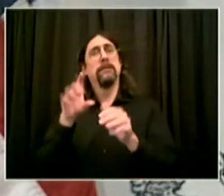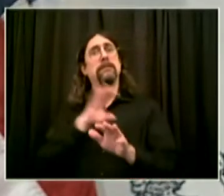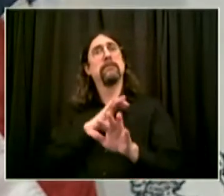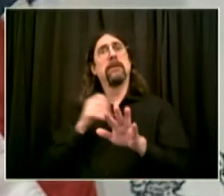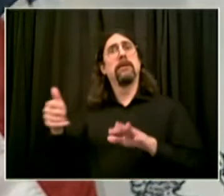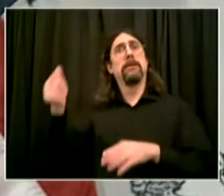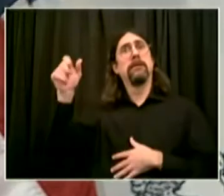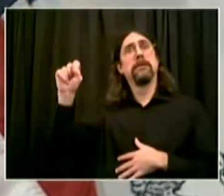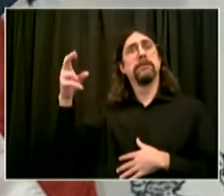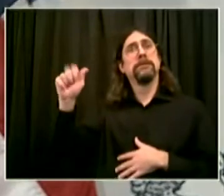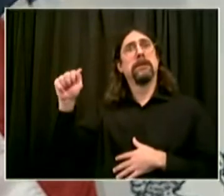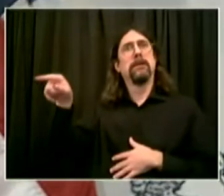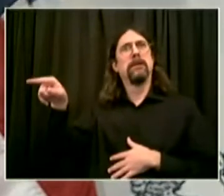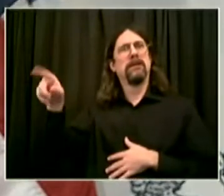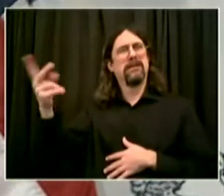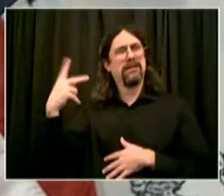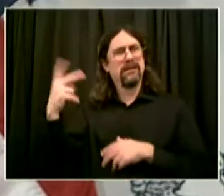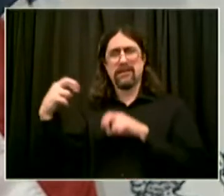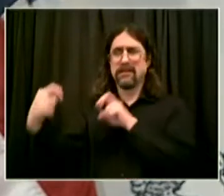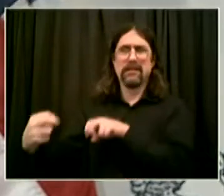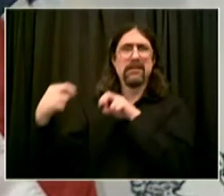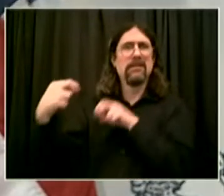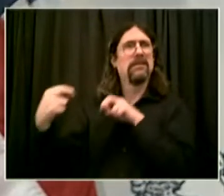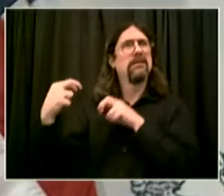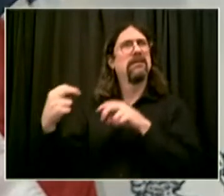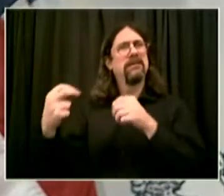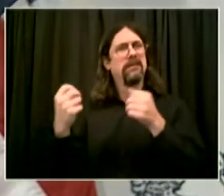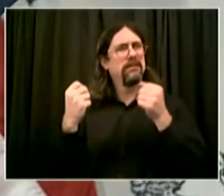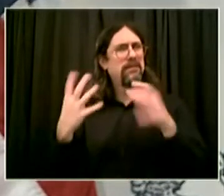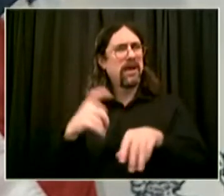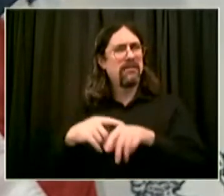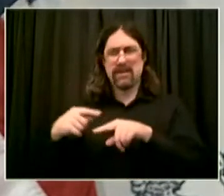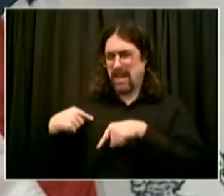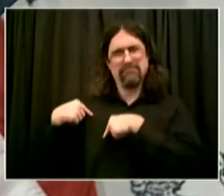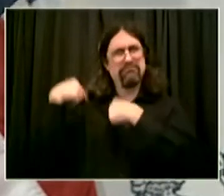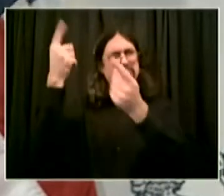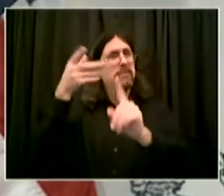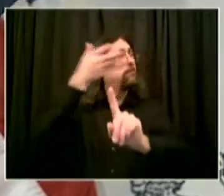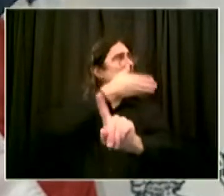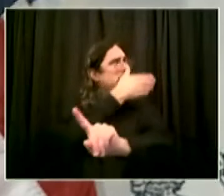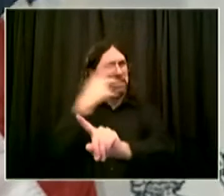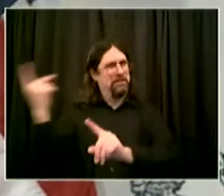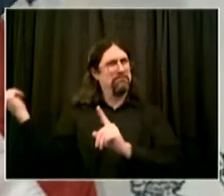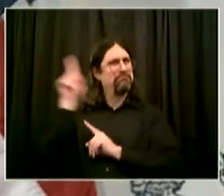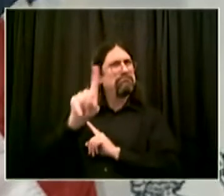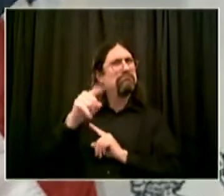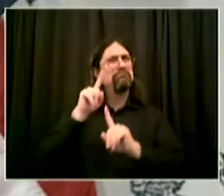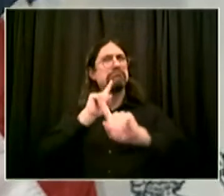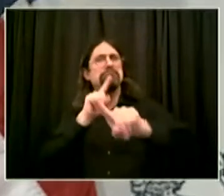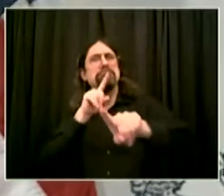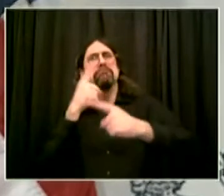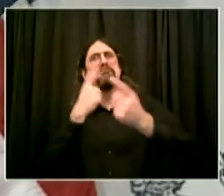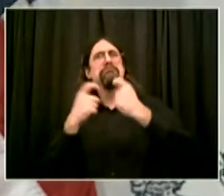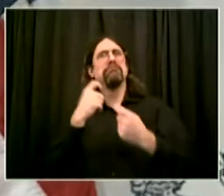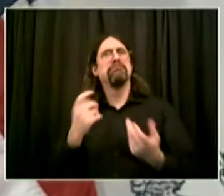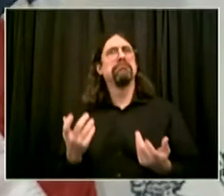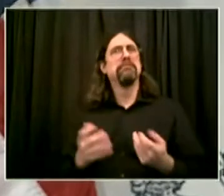certainly want to keep meeting with people throughout this year, but I need to see specifically what's being proposed, and I can give you a clear